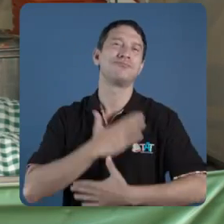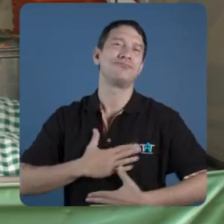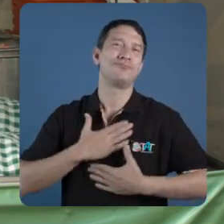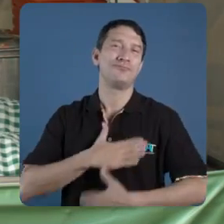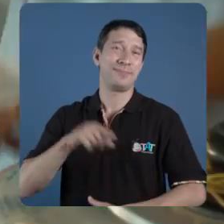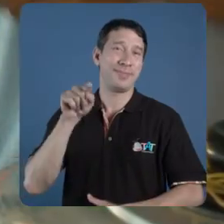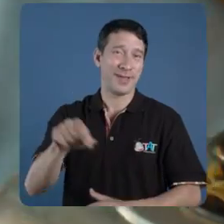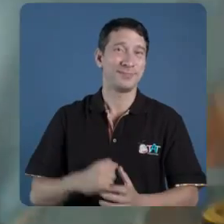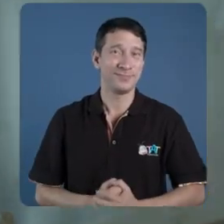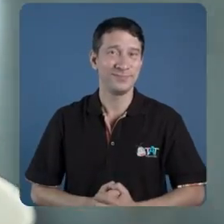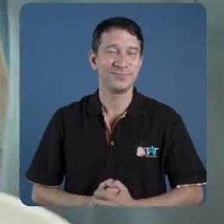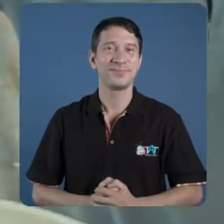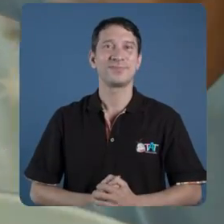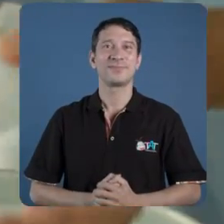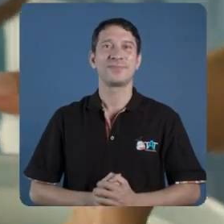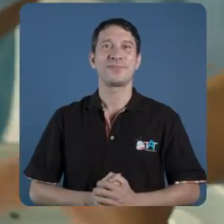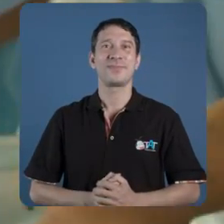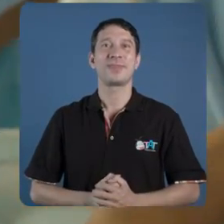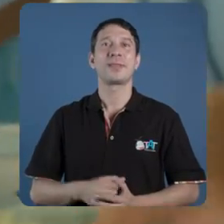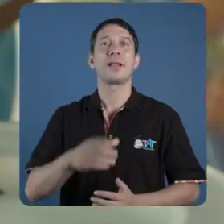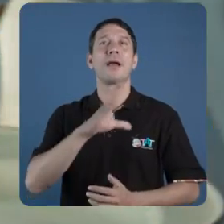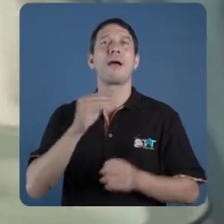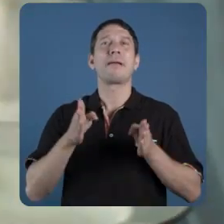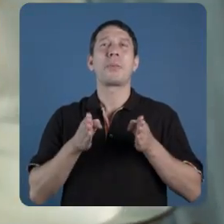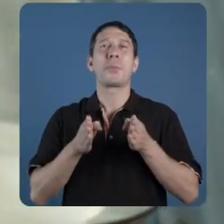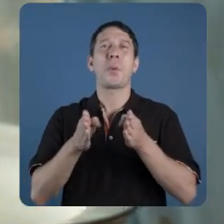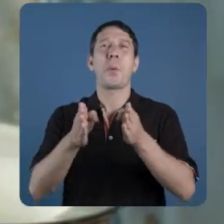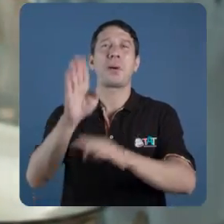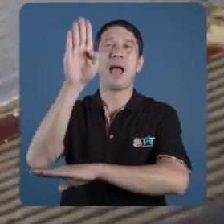lazy afternoon has been spent sampling the snacks on offer here.